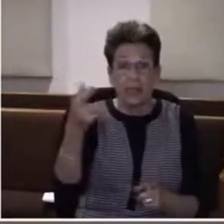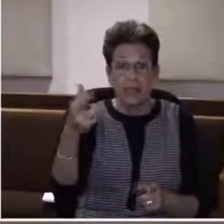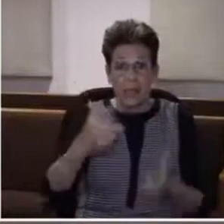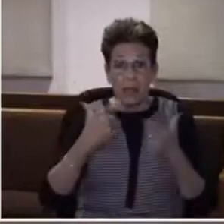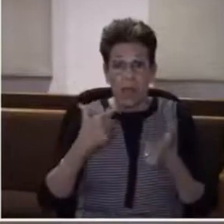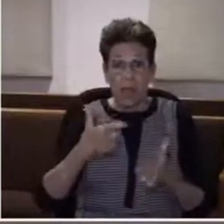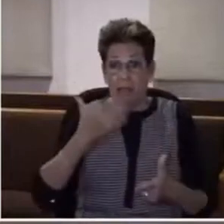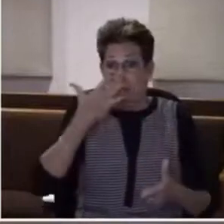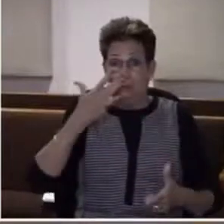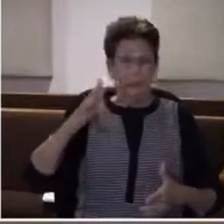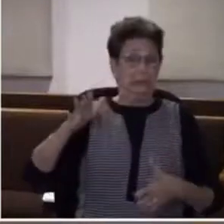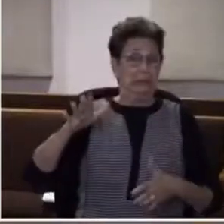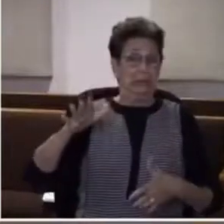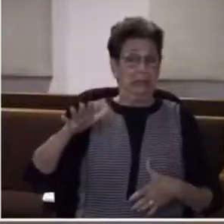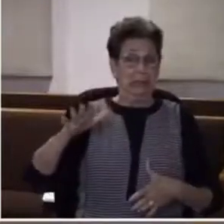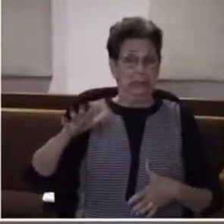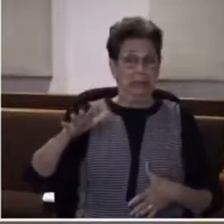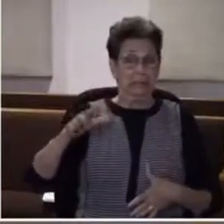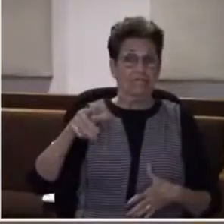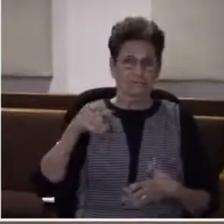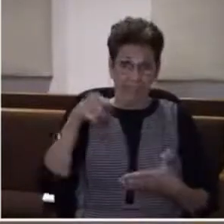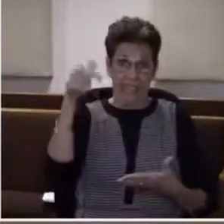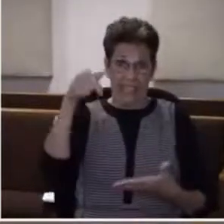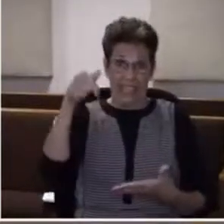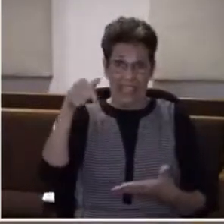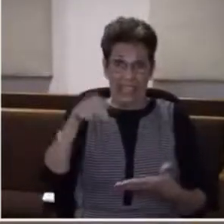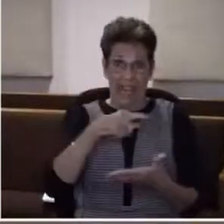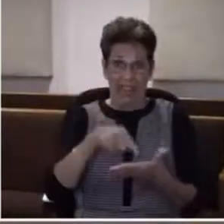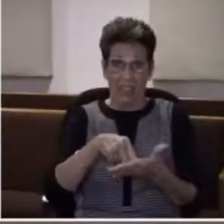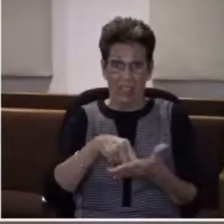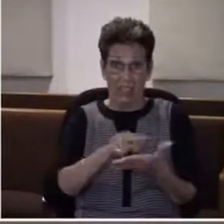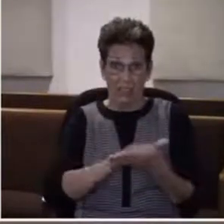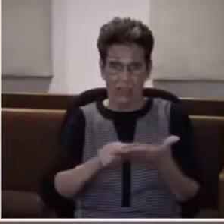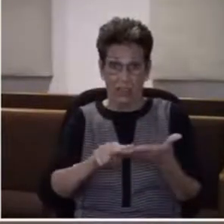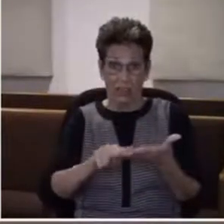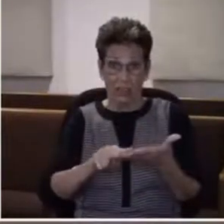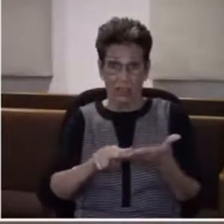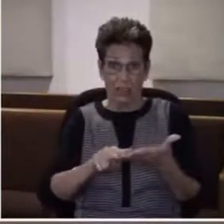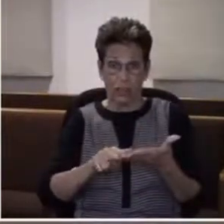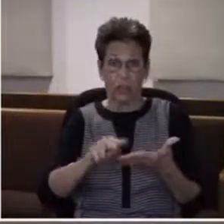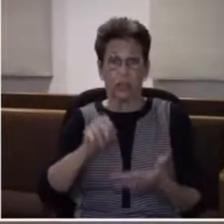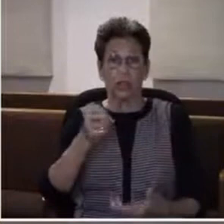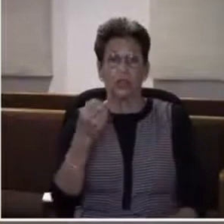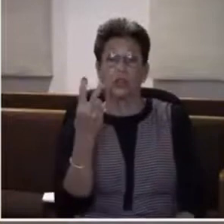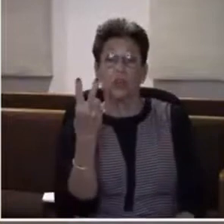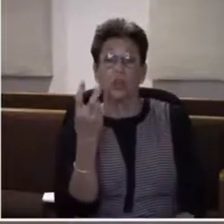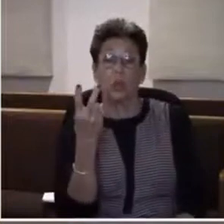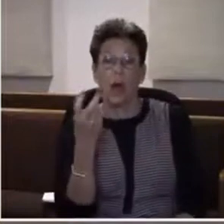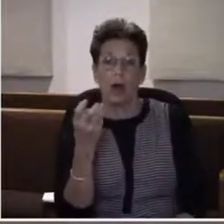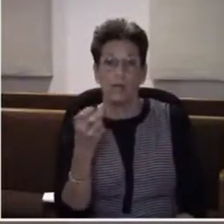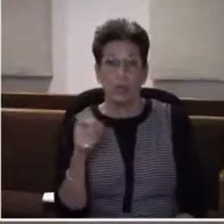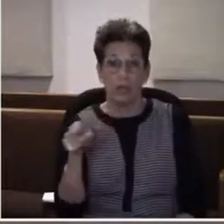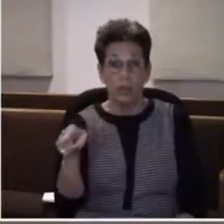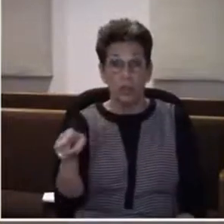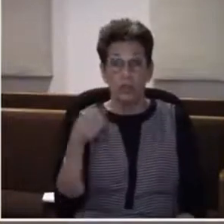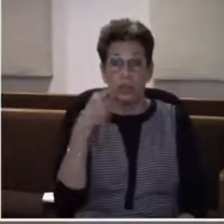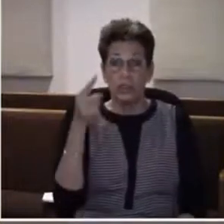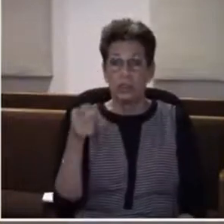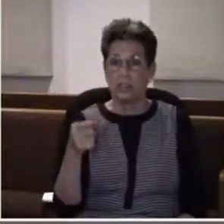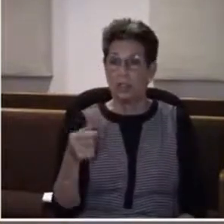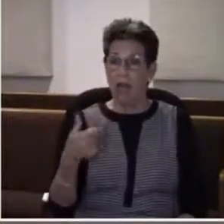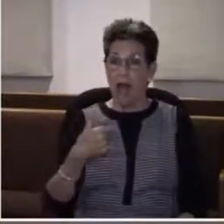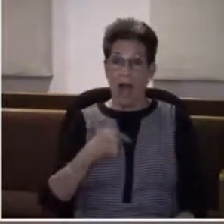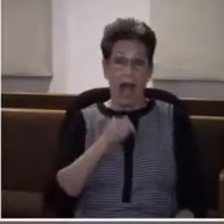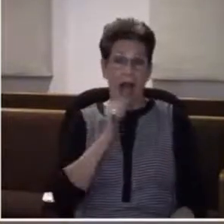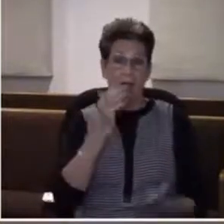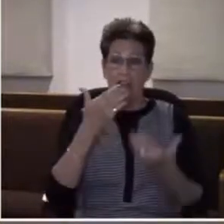stinks are both addressed in this verse, in verse number 12. In verse number 12, she says, I have not a cake, but a